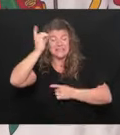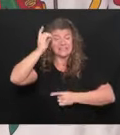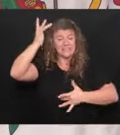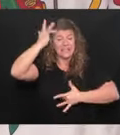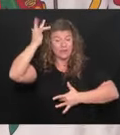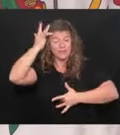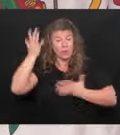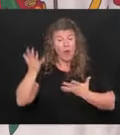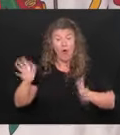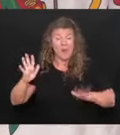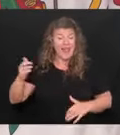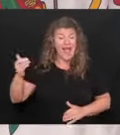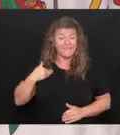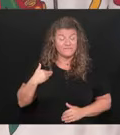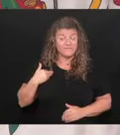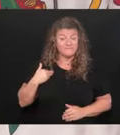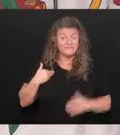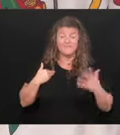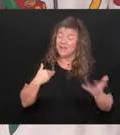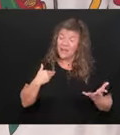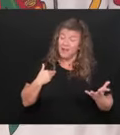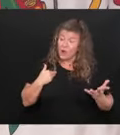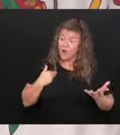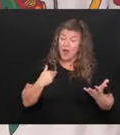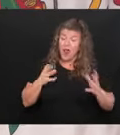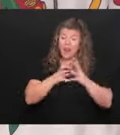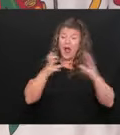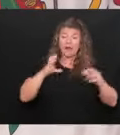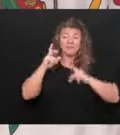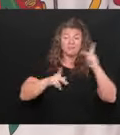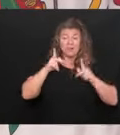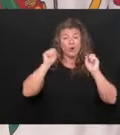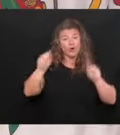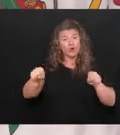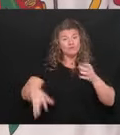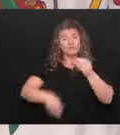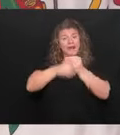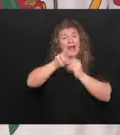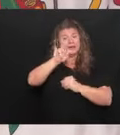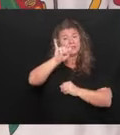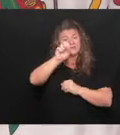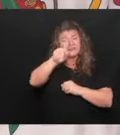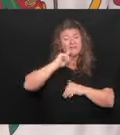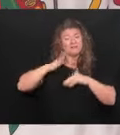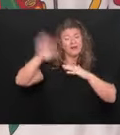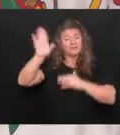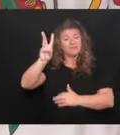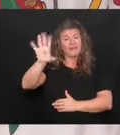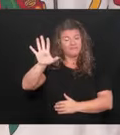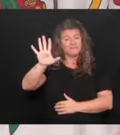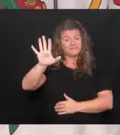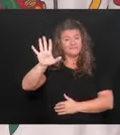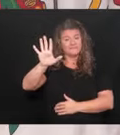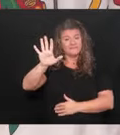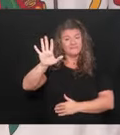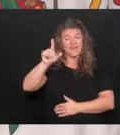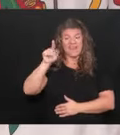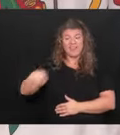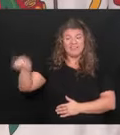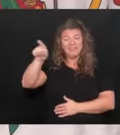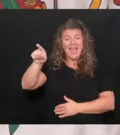have and everything, we are putting a lot of people at risk that are 60 years old and older and